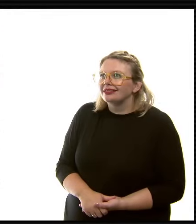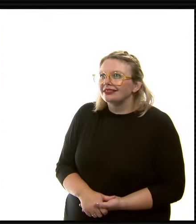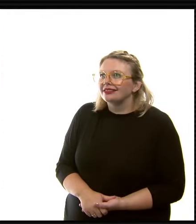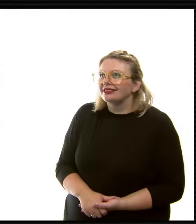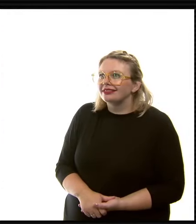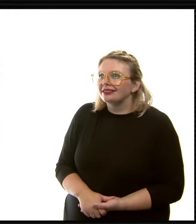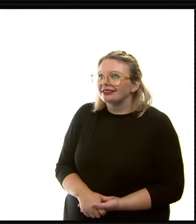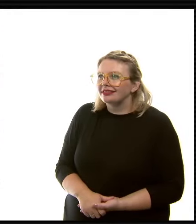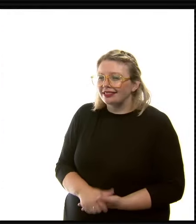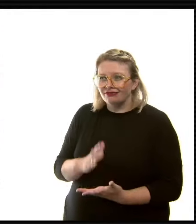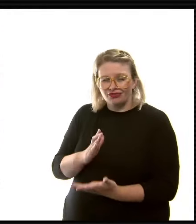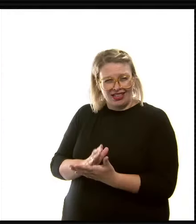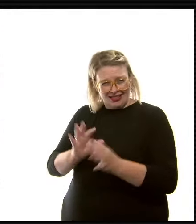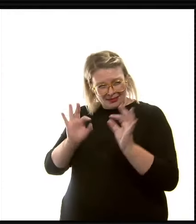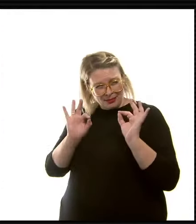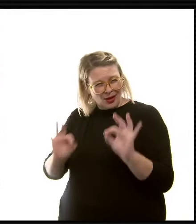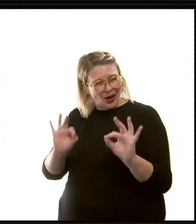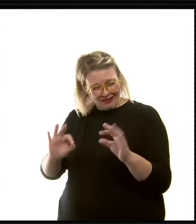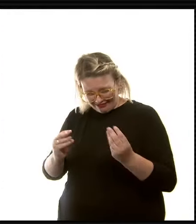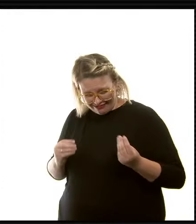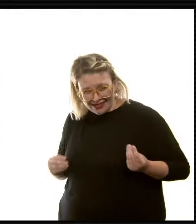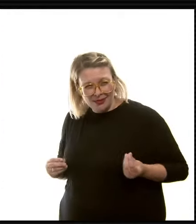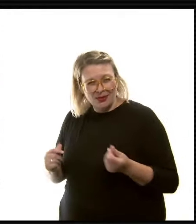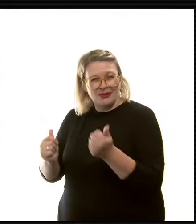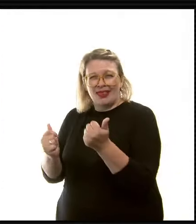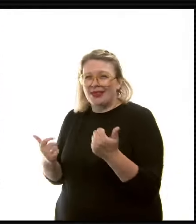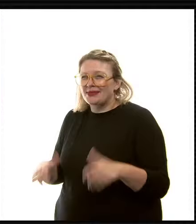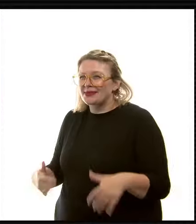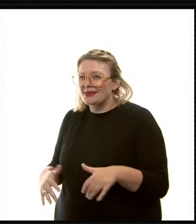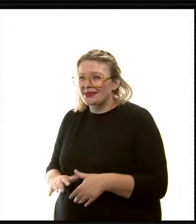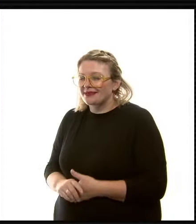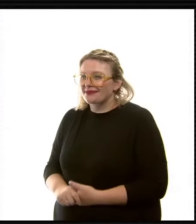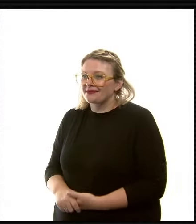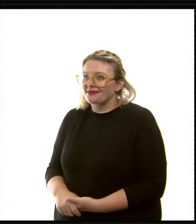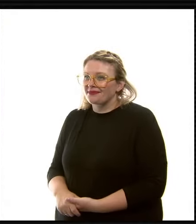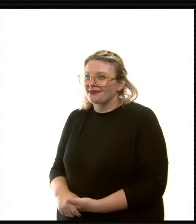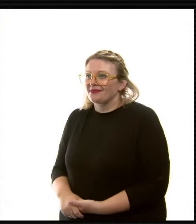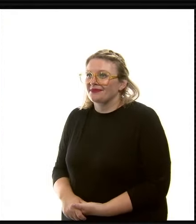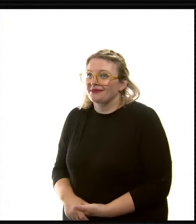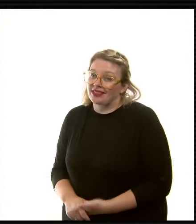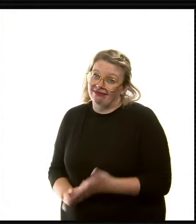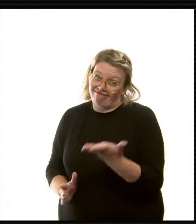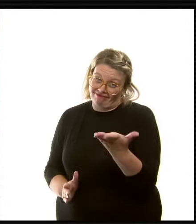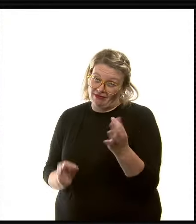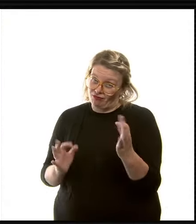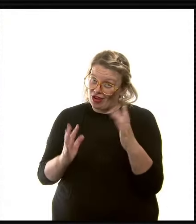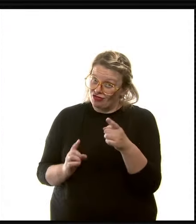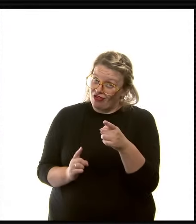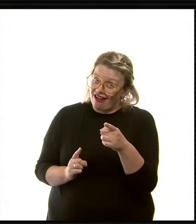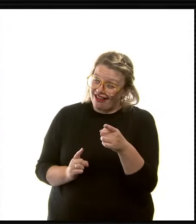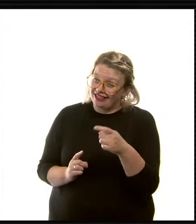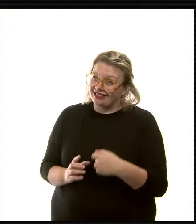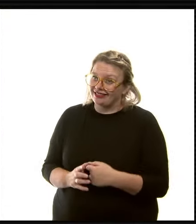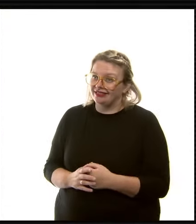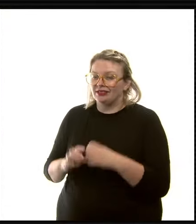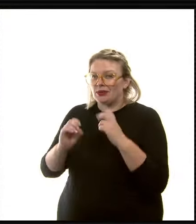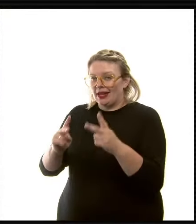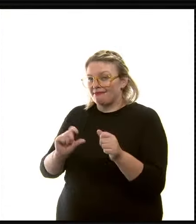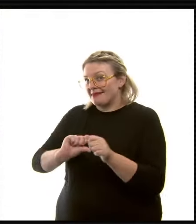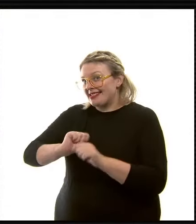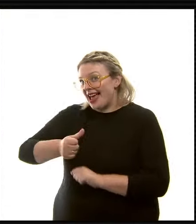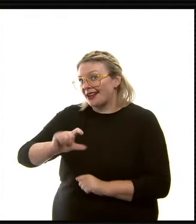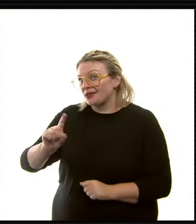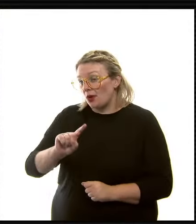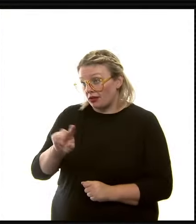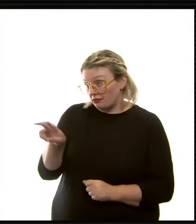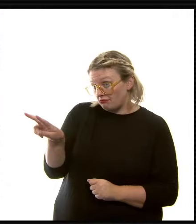better. Wow, nicely done, Vic. Wow, thrilling. I think you'd agree. Melvin, no pressure. No pressure at all. Okay, for the next stunt, you two